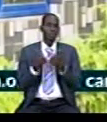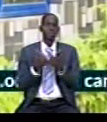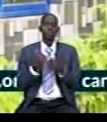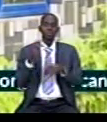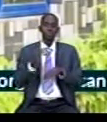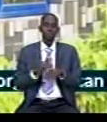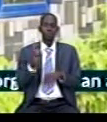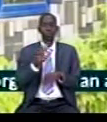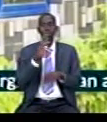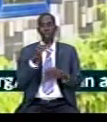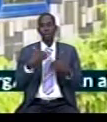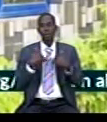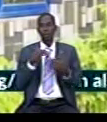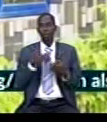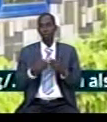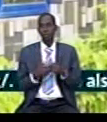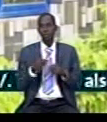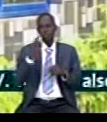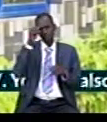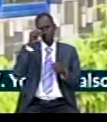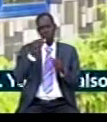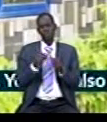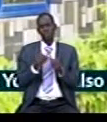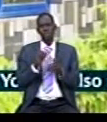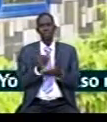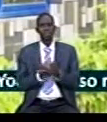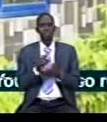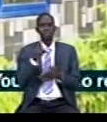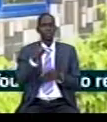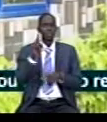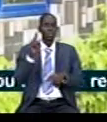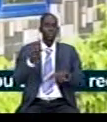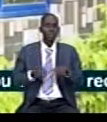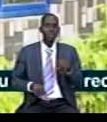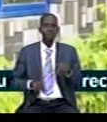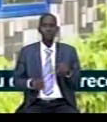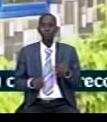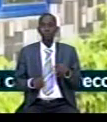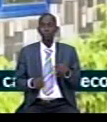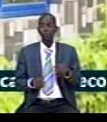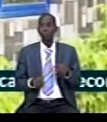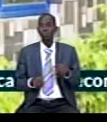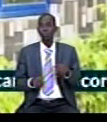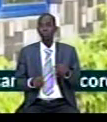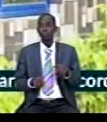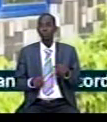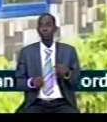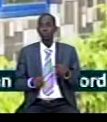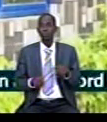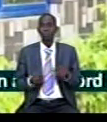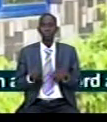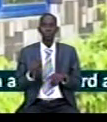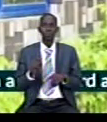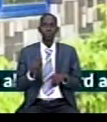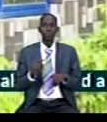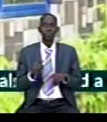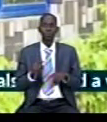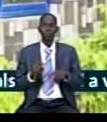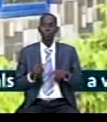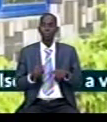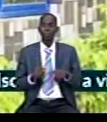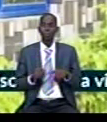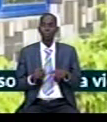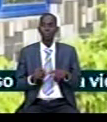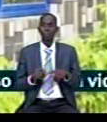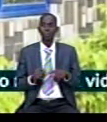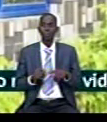So I remember that I cannot read very well. In fact, I don't read ordinarily. I used to read